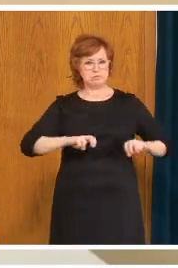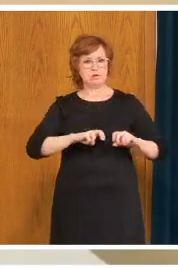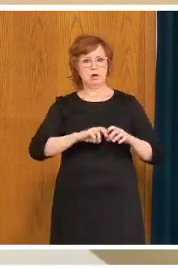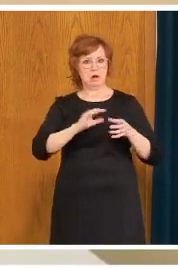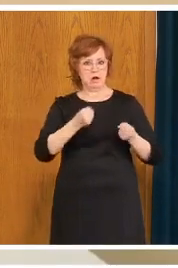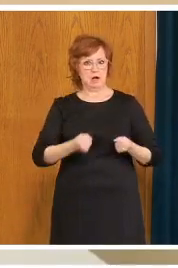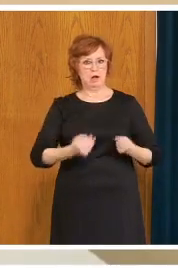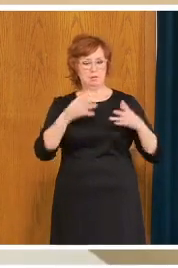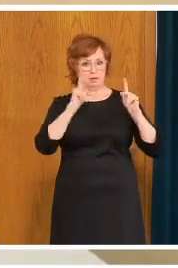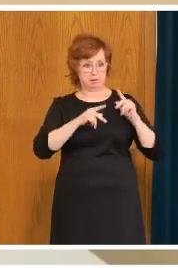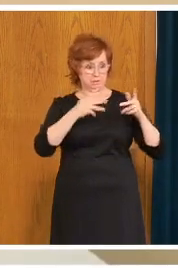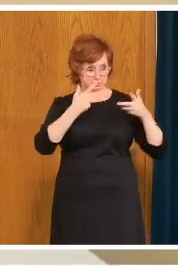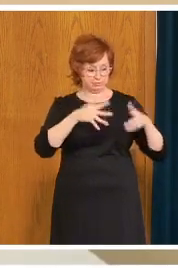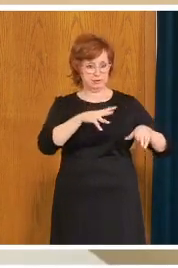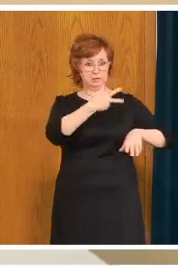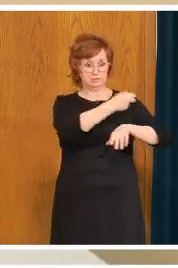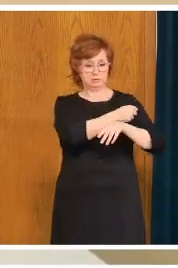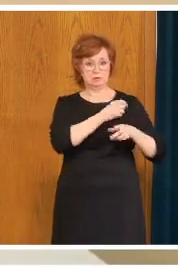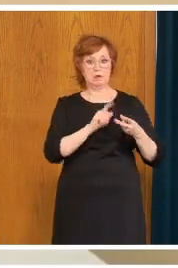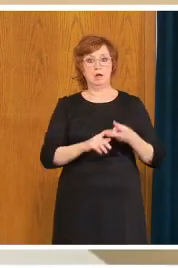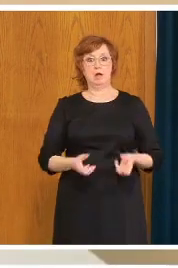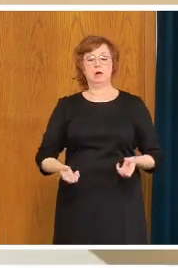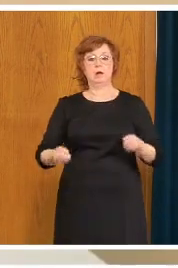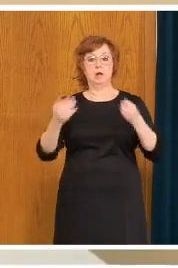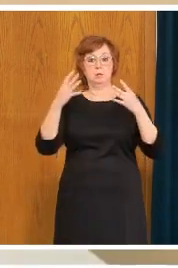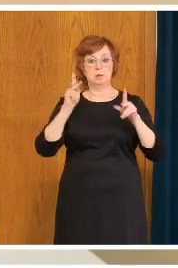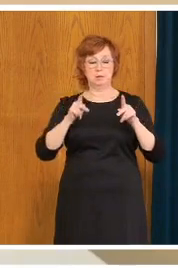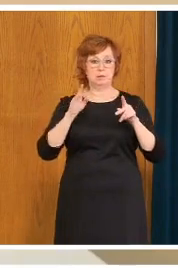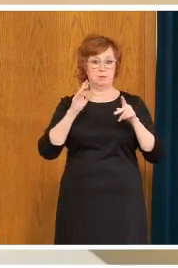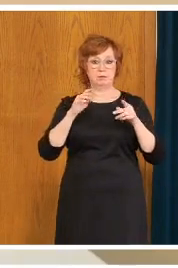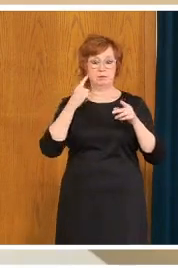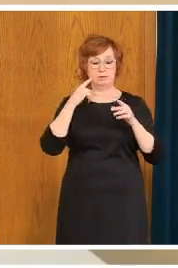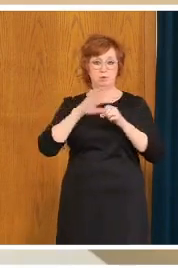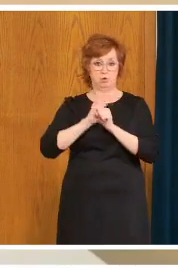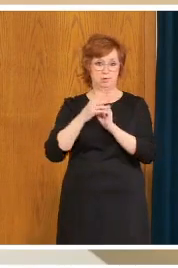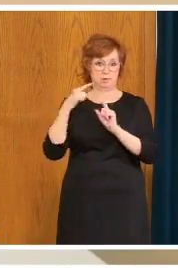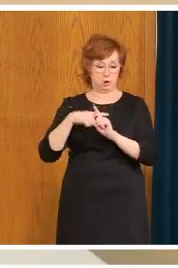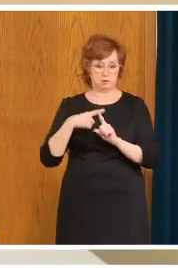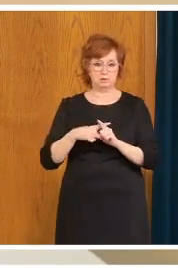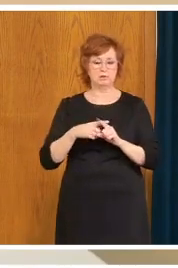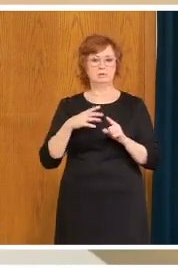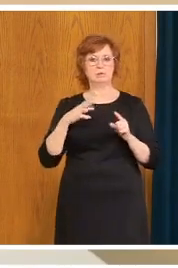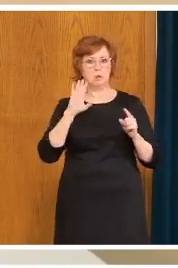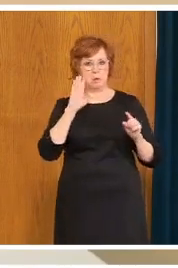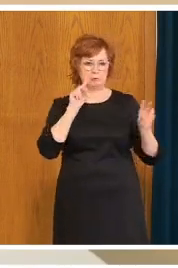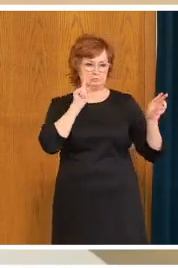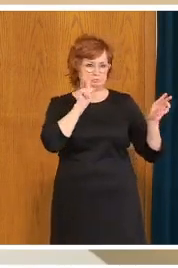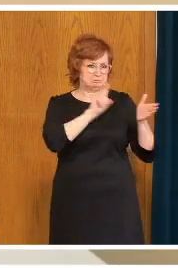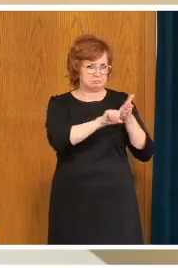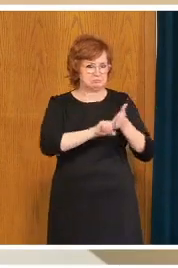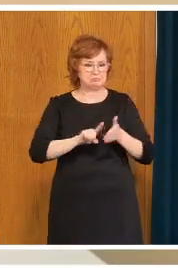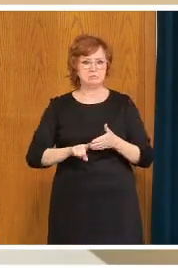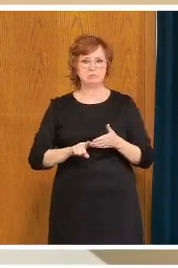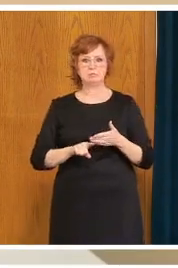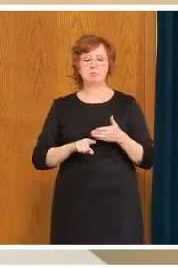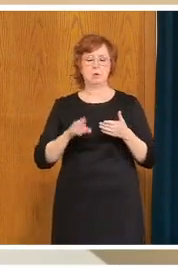numbers, before recommending any significant relaxation of some of the broader measures like mask use in